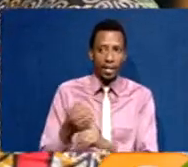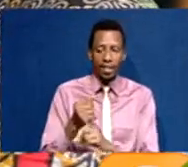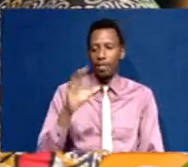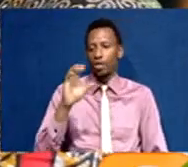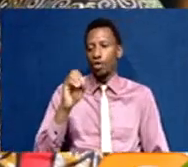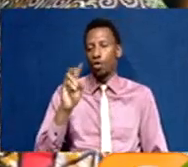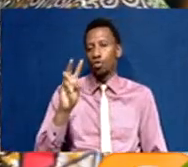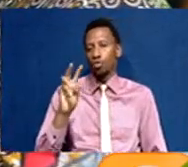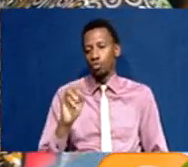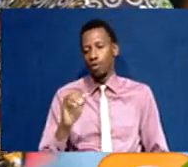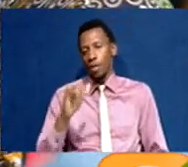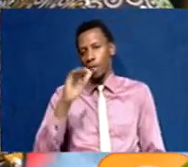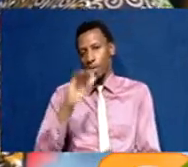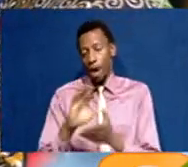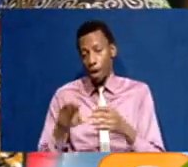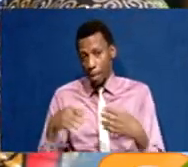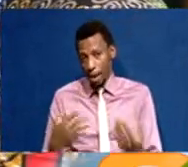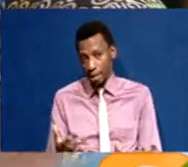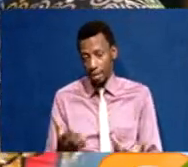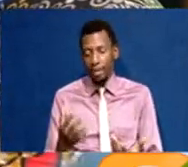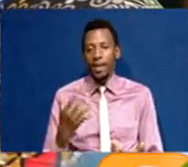reduction of